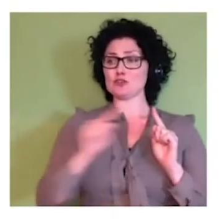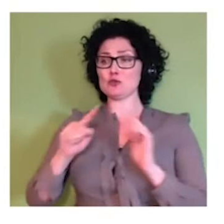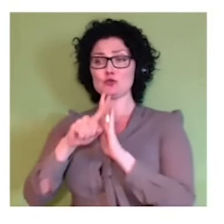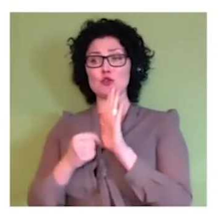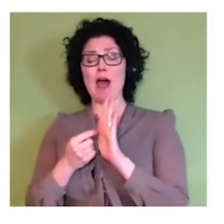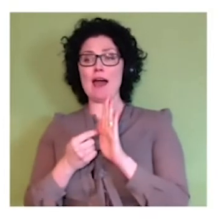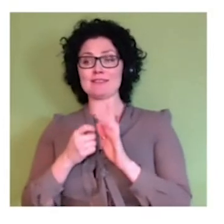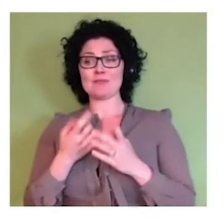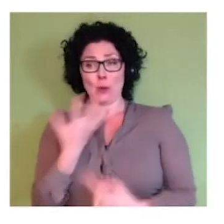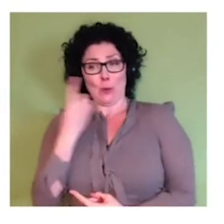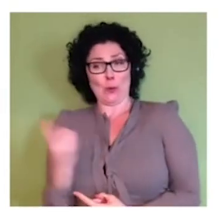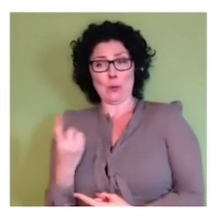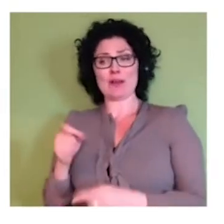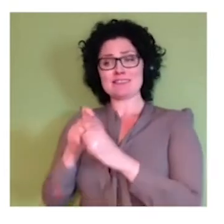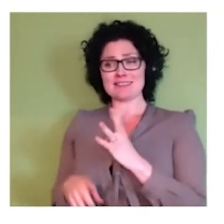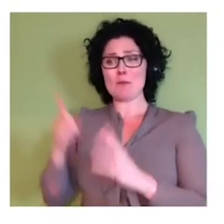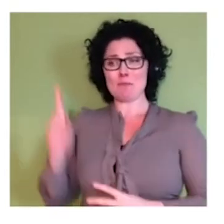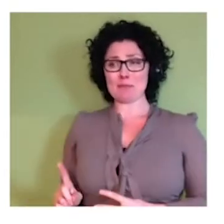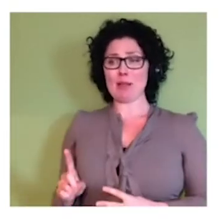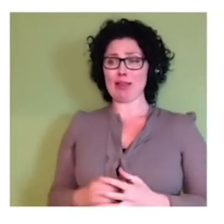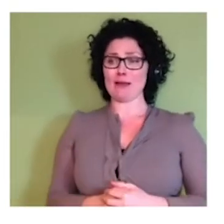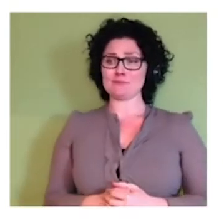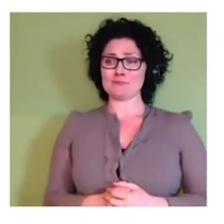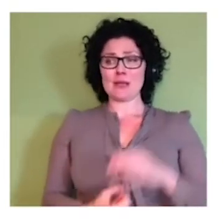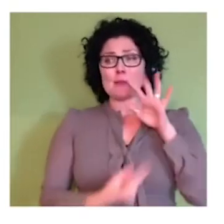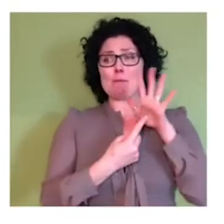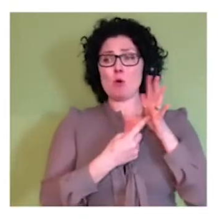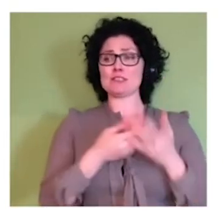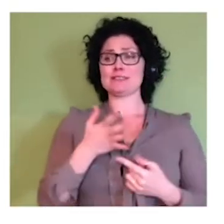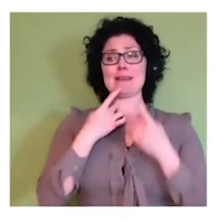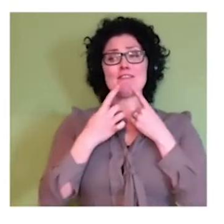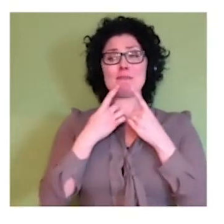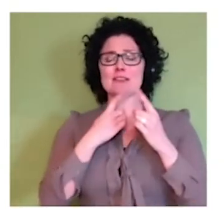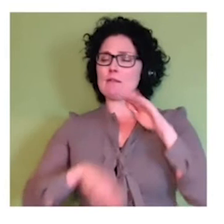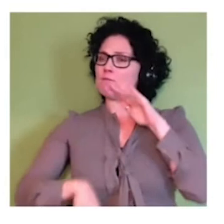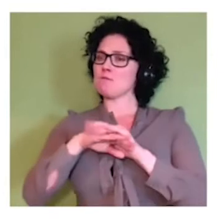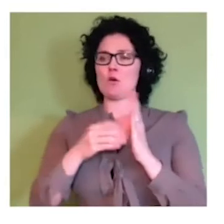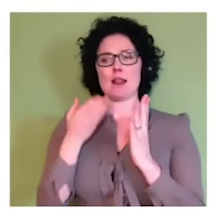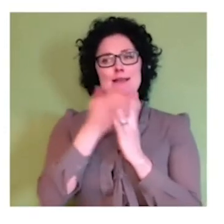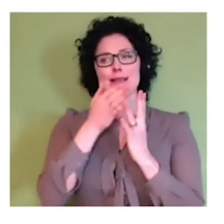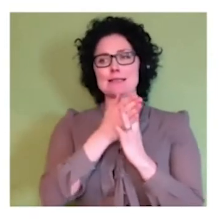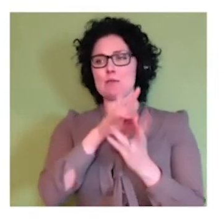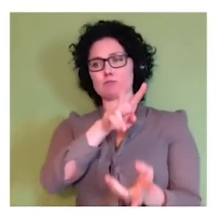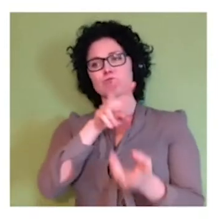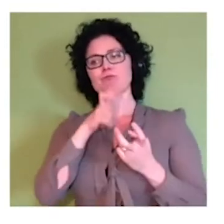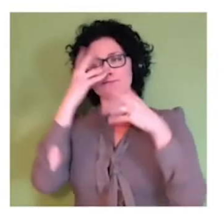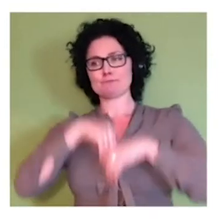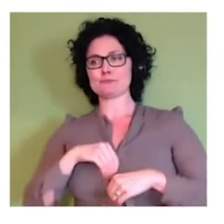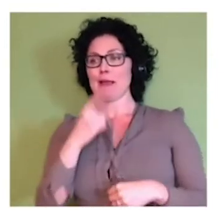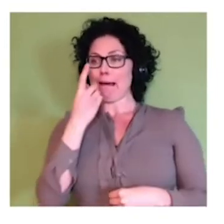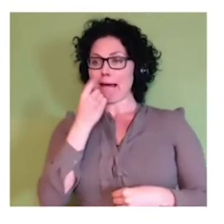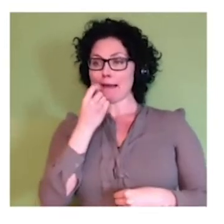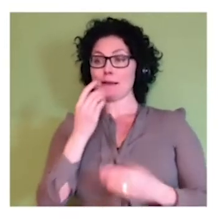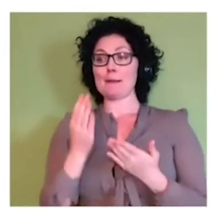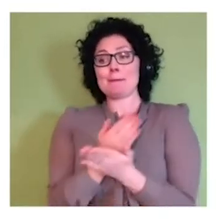it the most. We need senior stakeholders to take accessibility seriously and prioritize it to make sure that it is not